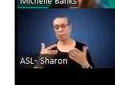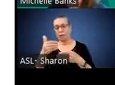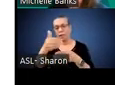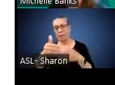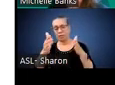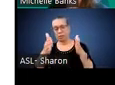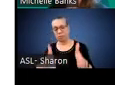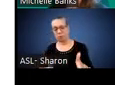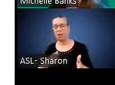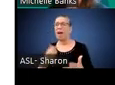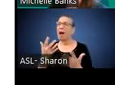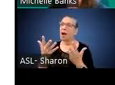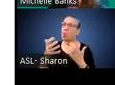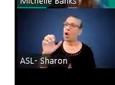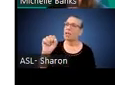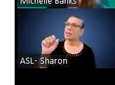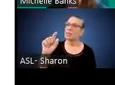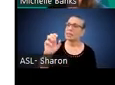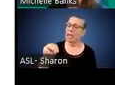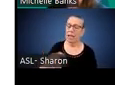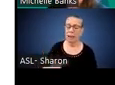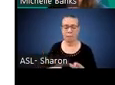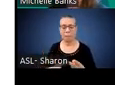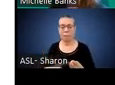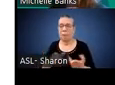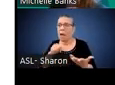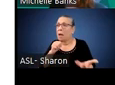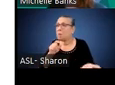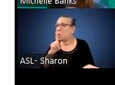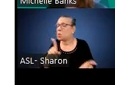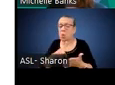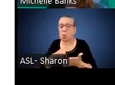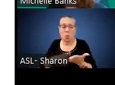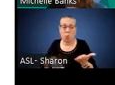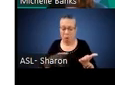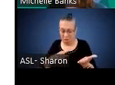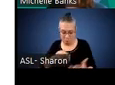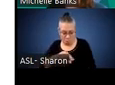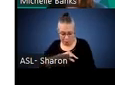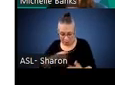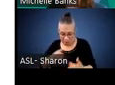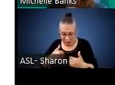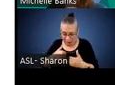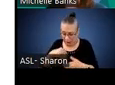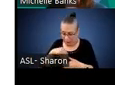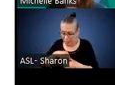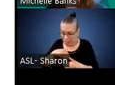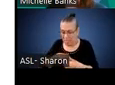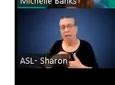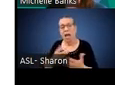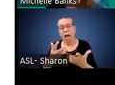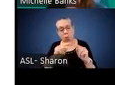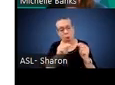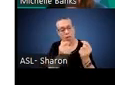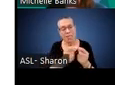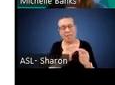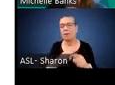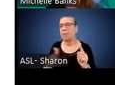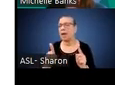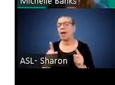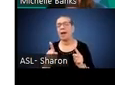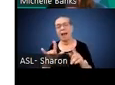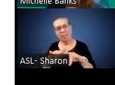in STEM, I want to find out what my internal capacities are, I like working with a team, but I want to enroll